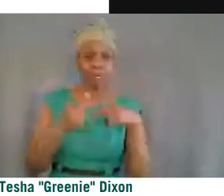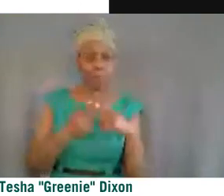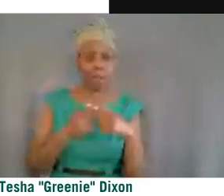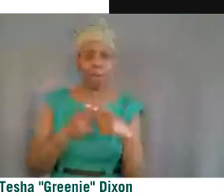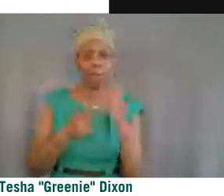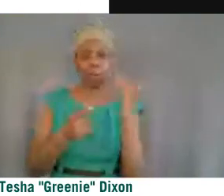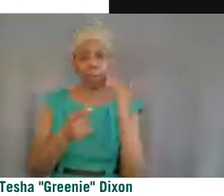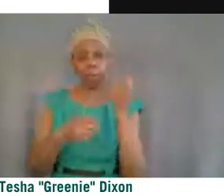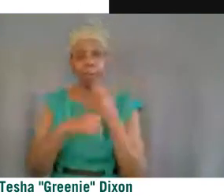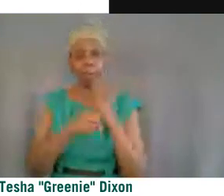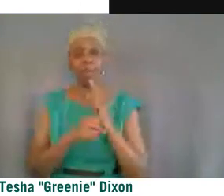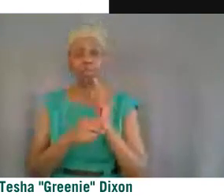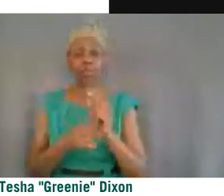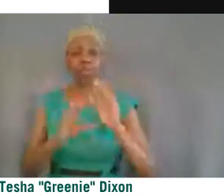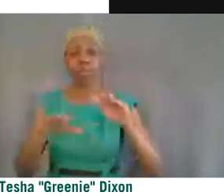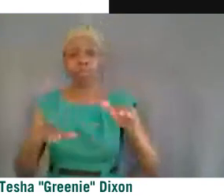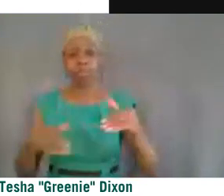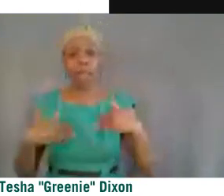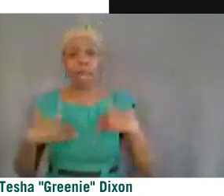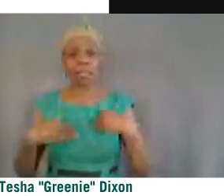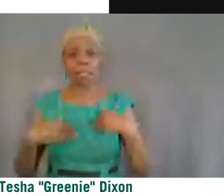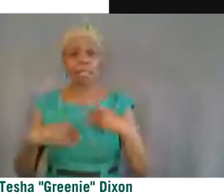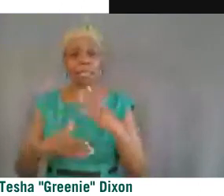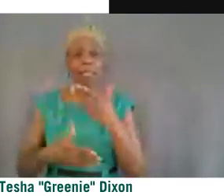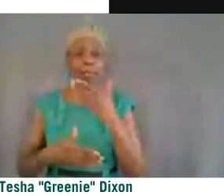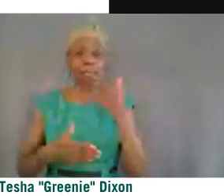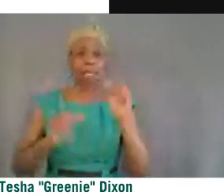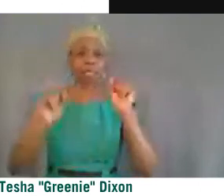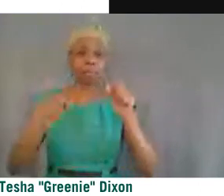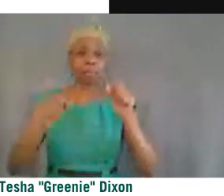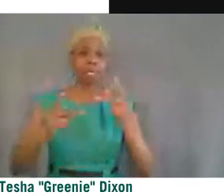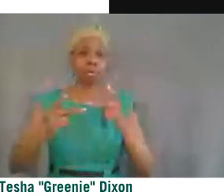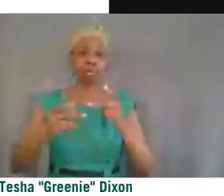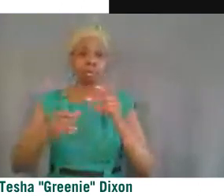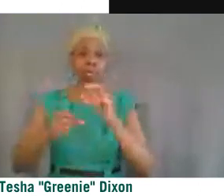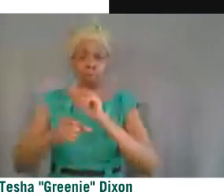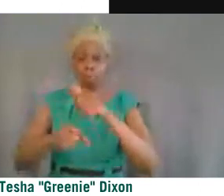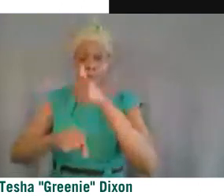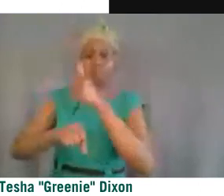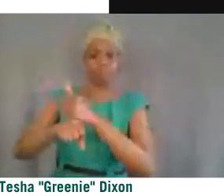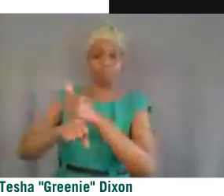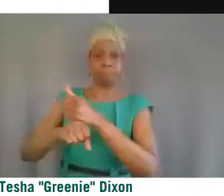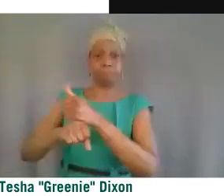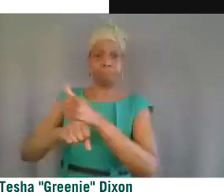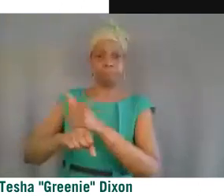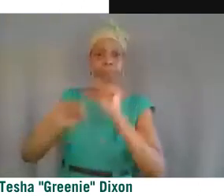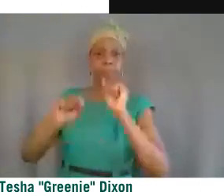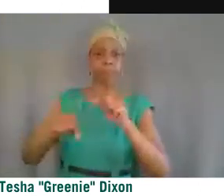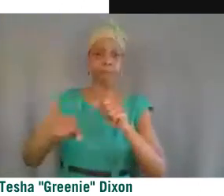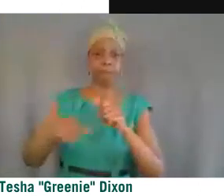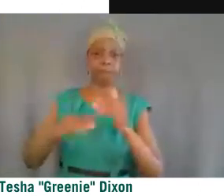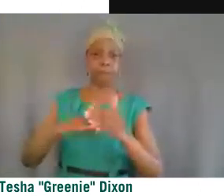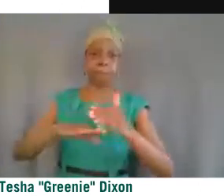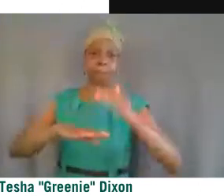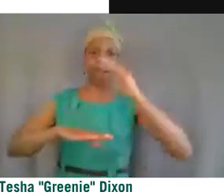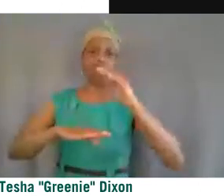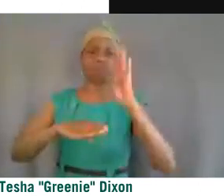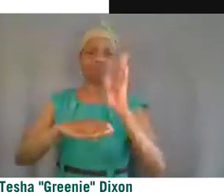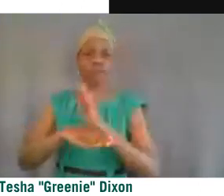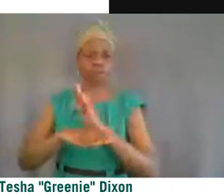making sure that a child is positioned as well as they possibly can be to be as functional as they can be. So maybe that